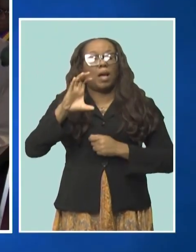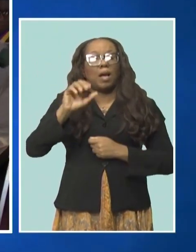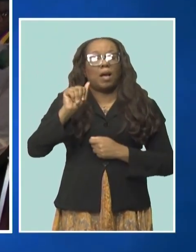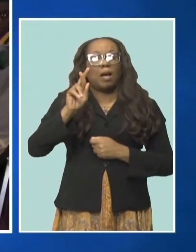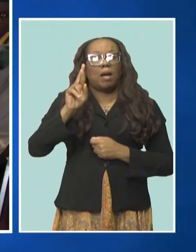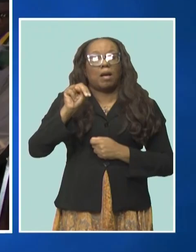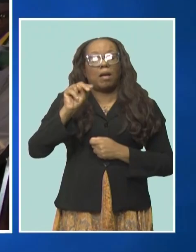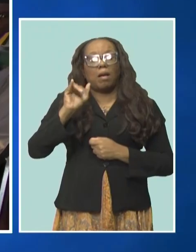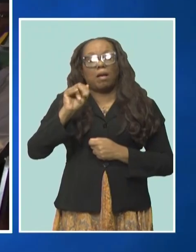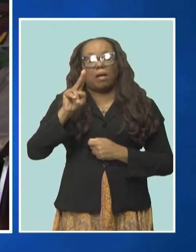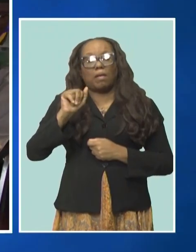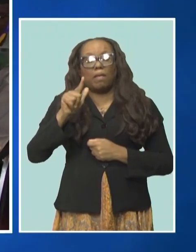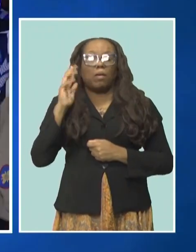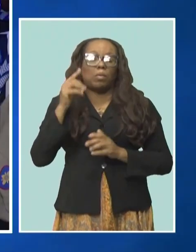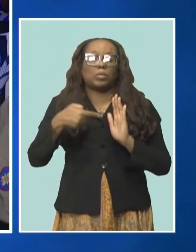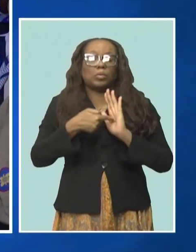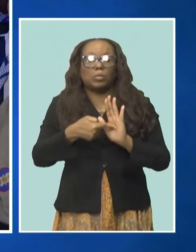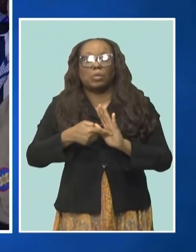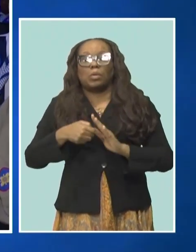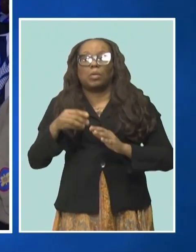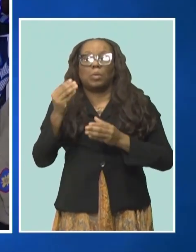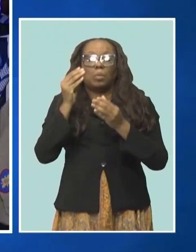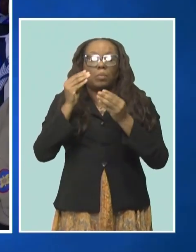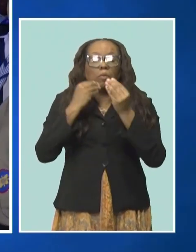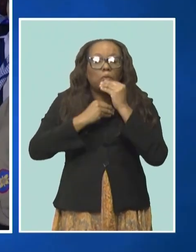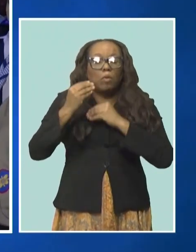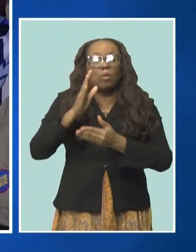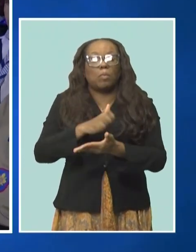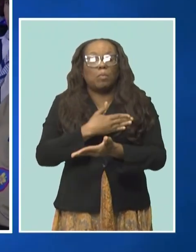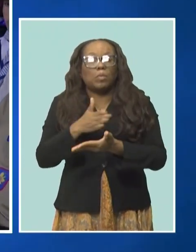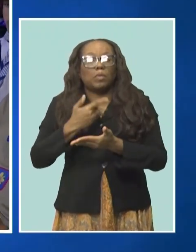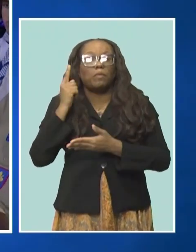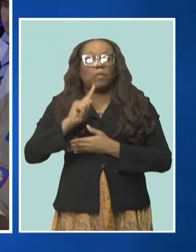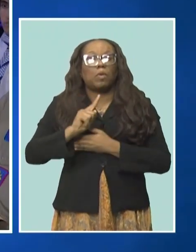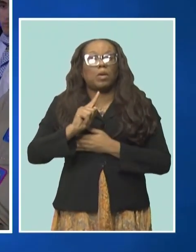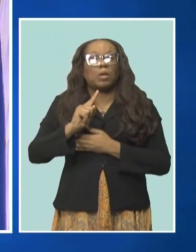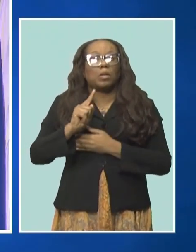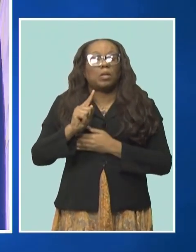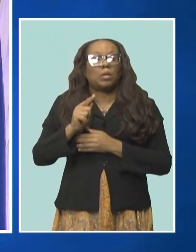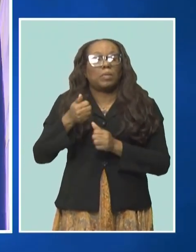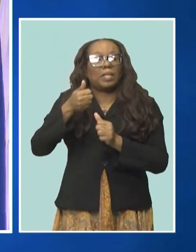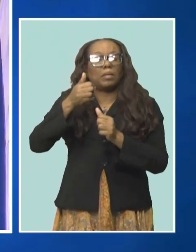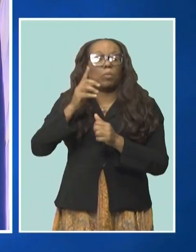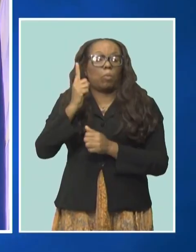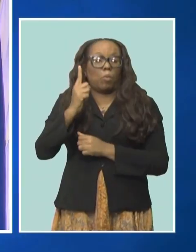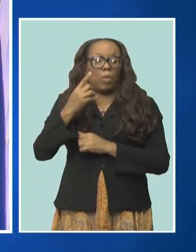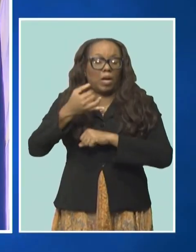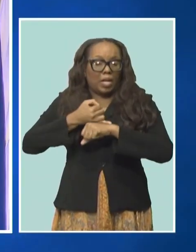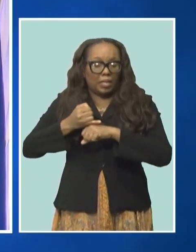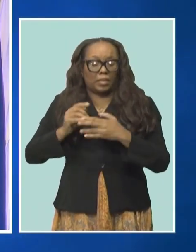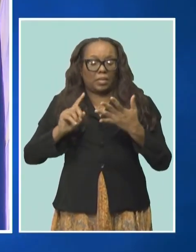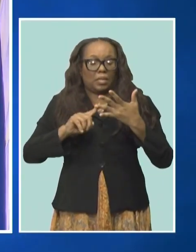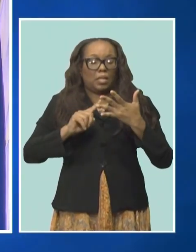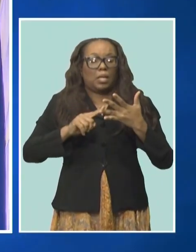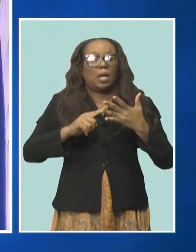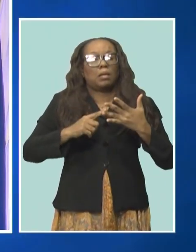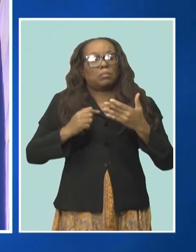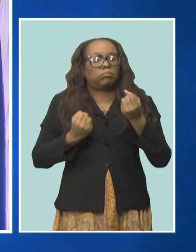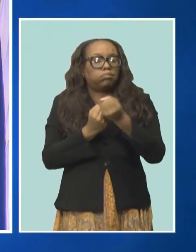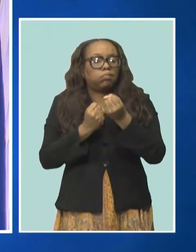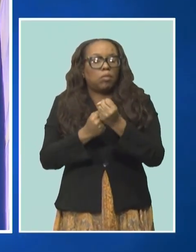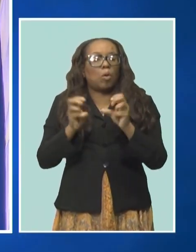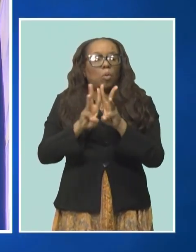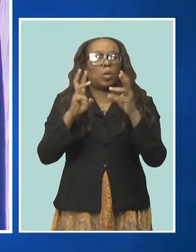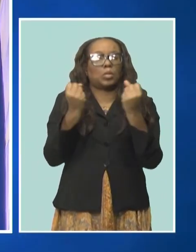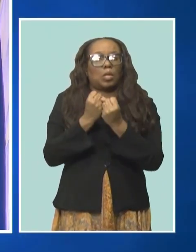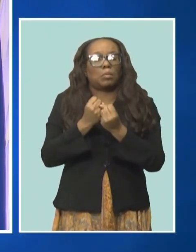the music, the food, the fashion, the spirit of your chosen CARICOM nation, engaging in advocacy workshops to help young persons